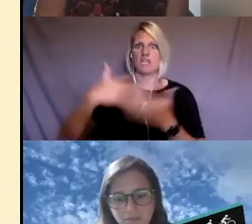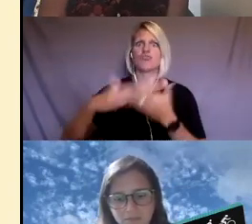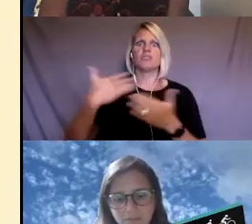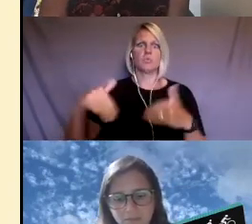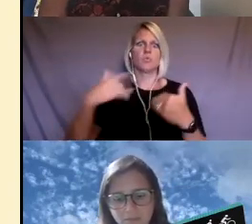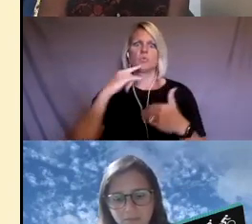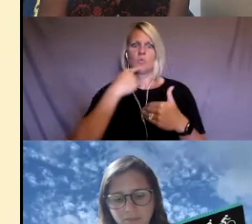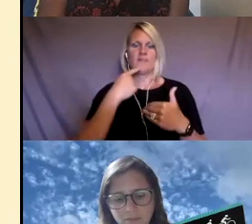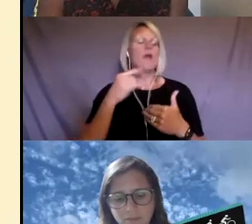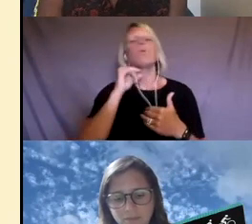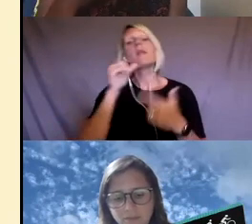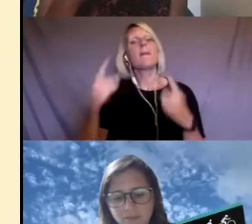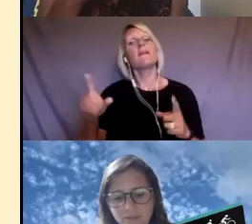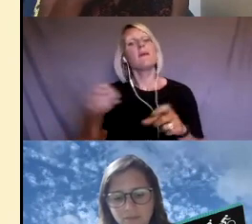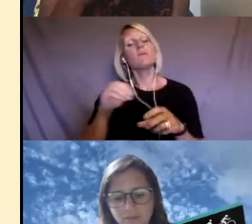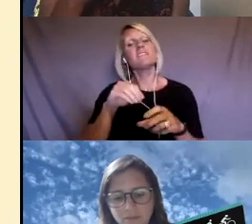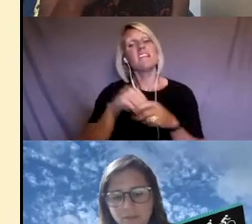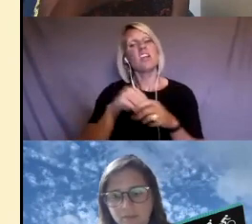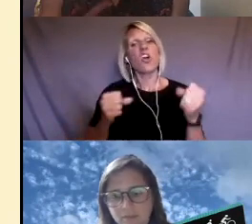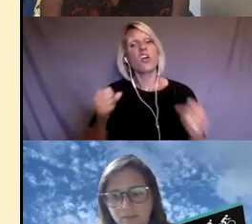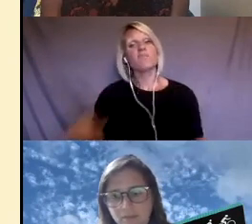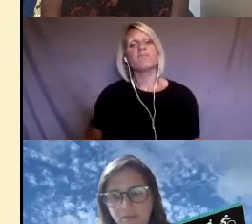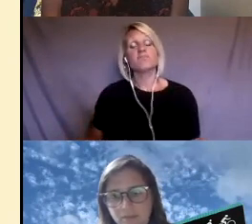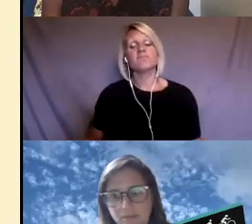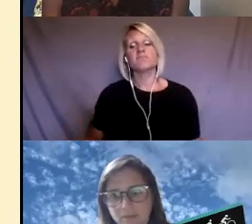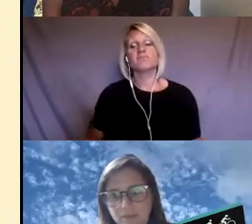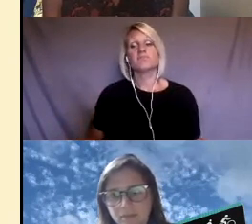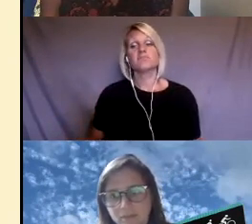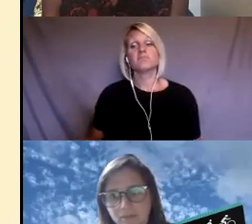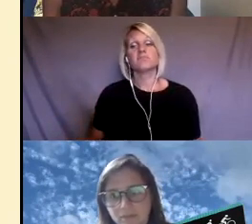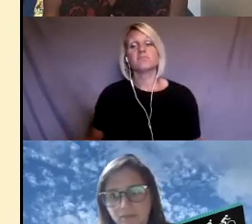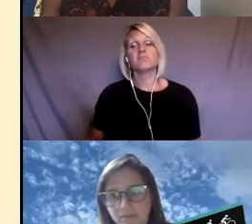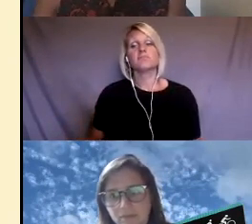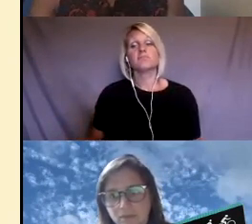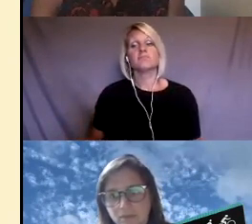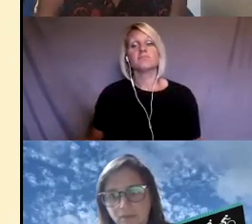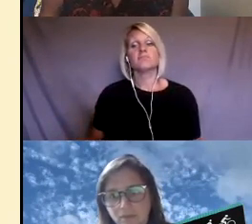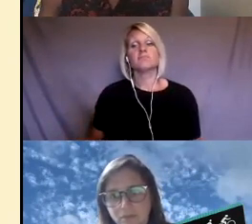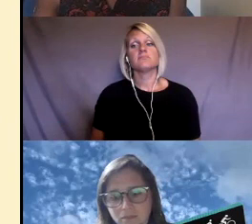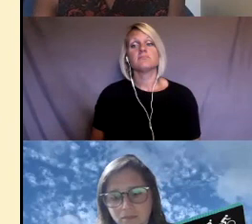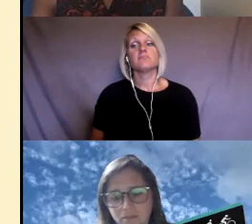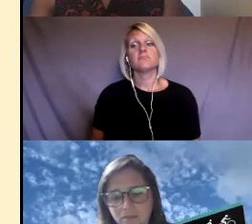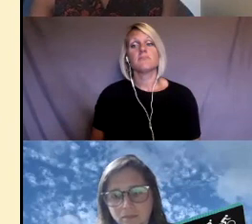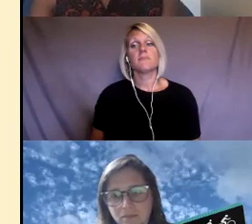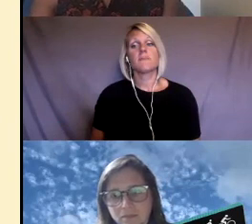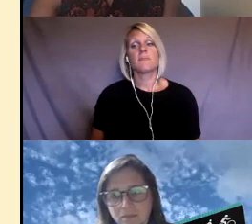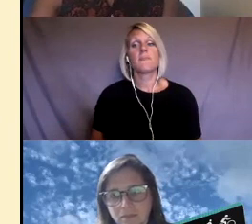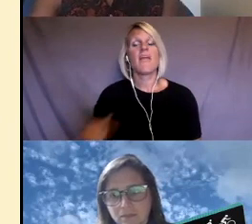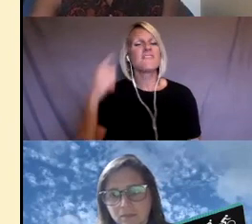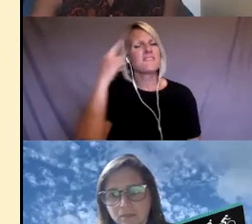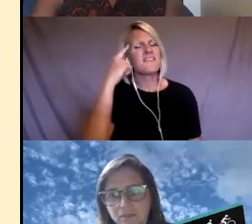if I was sitting in a car. And I think there's so much potential for people to get to know their neighbors and